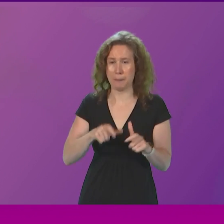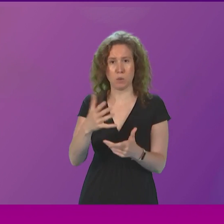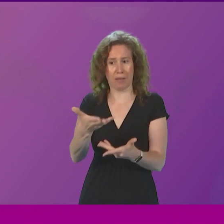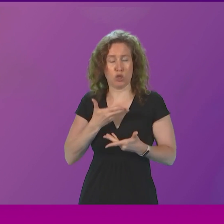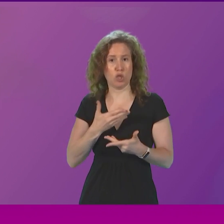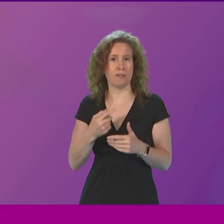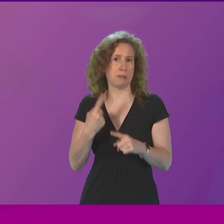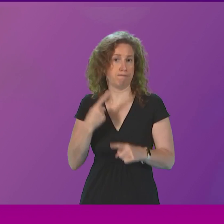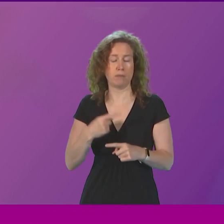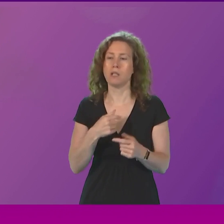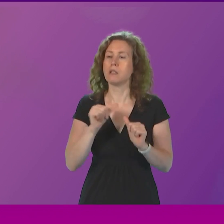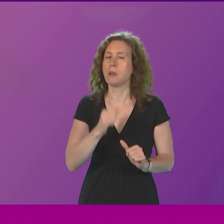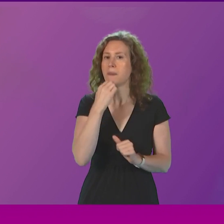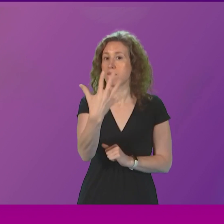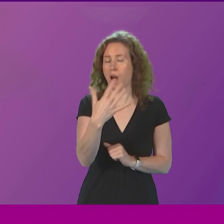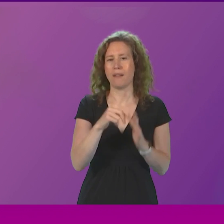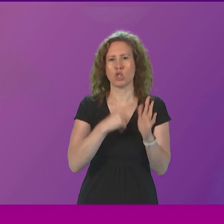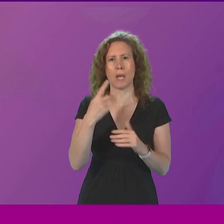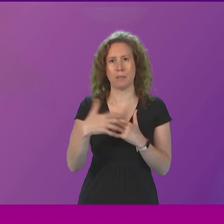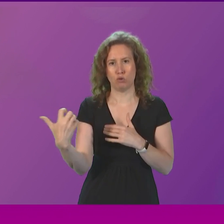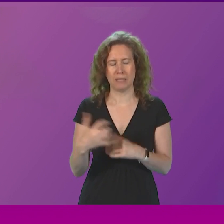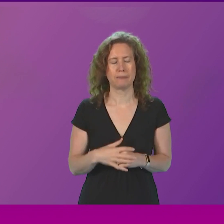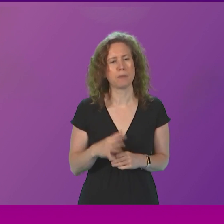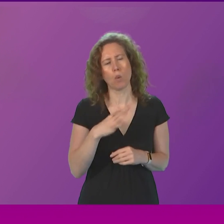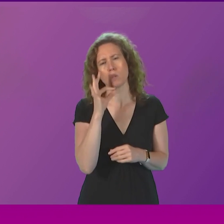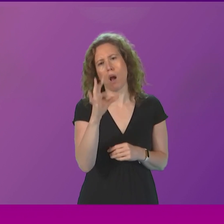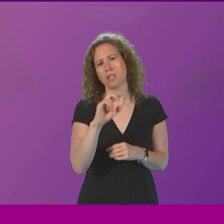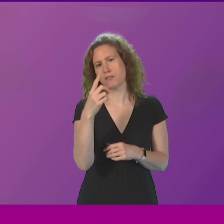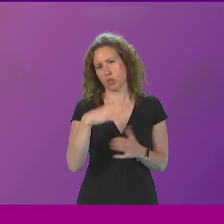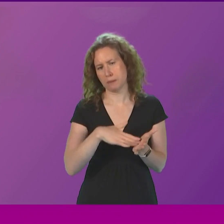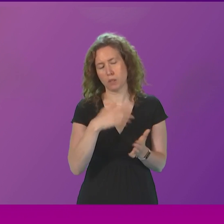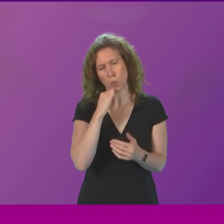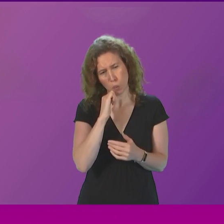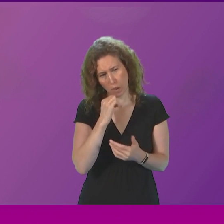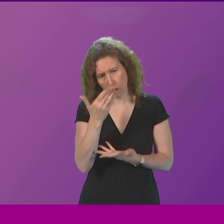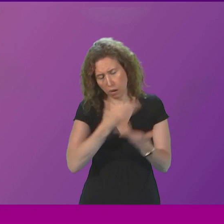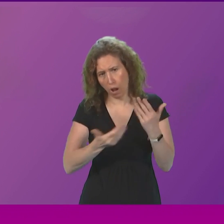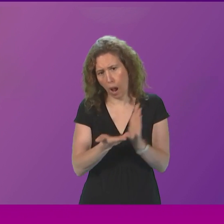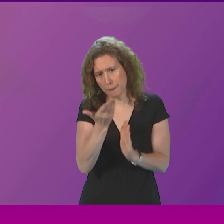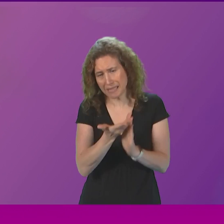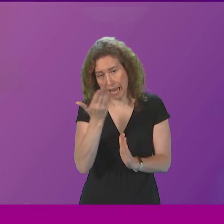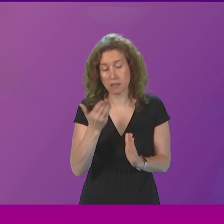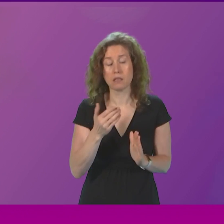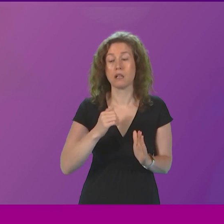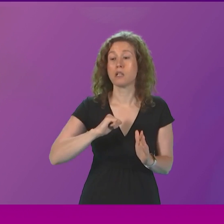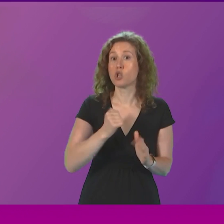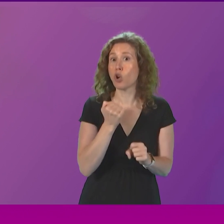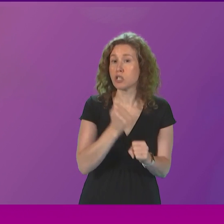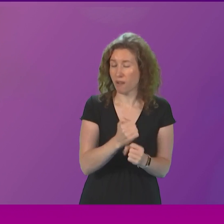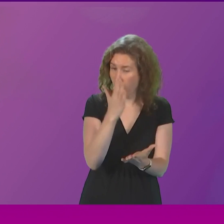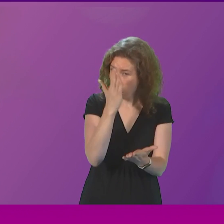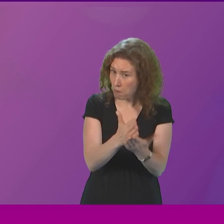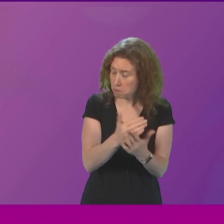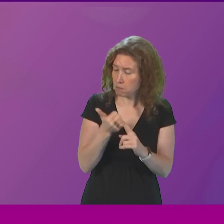number 5, Jamie Green. Thank you. To ask the First Minister whether he will provide an update on whether the Scottish Government is fully committed